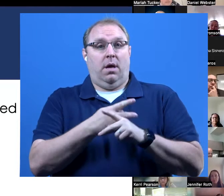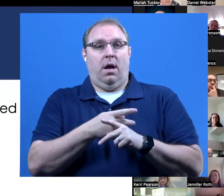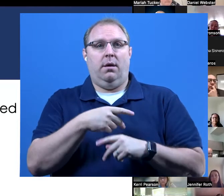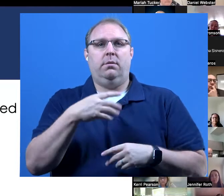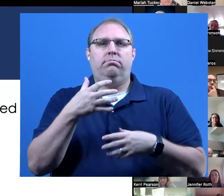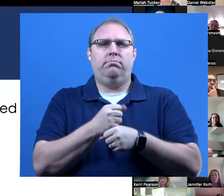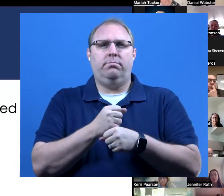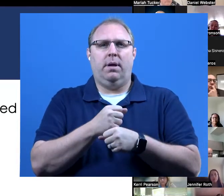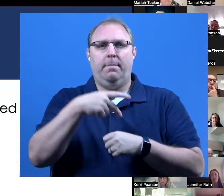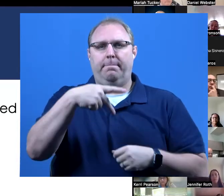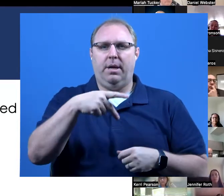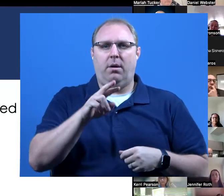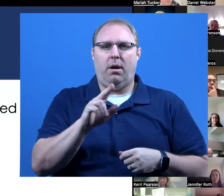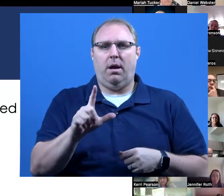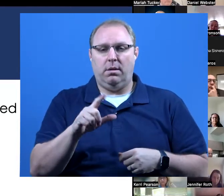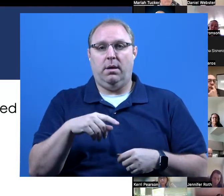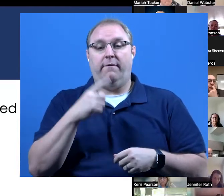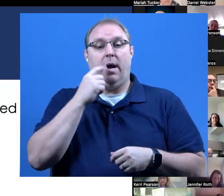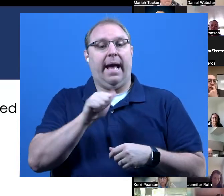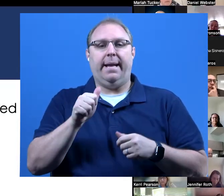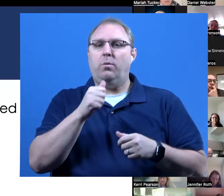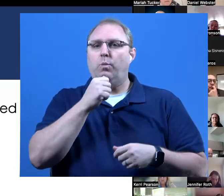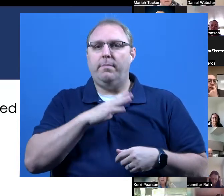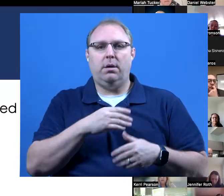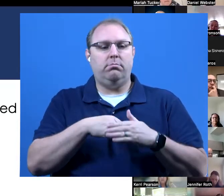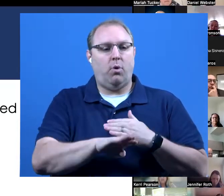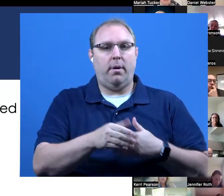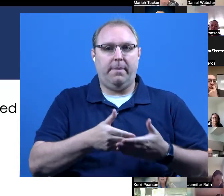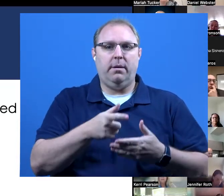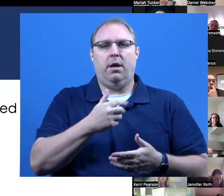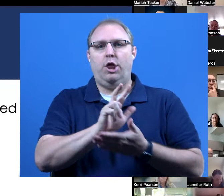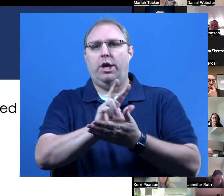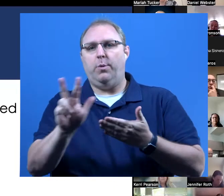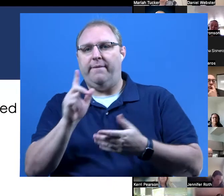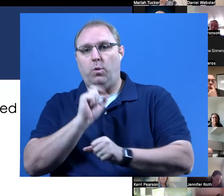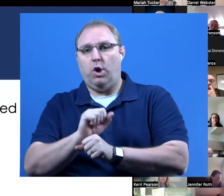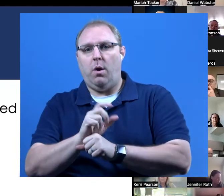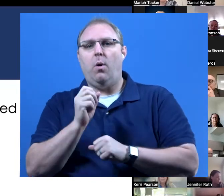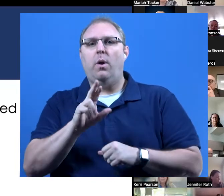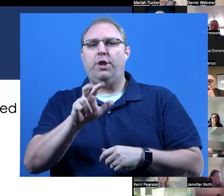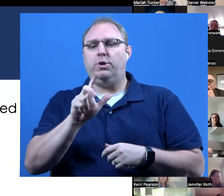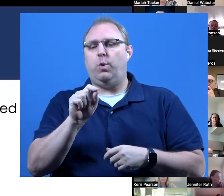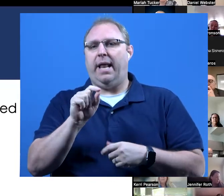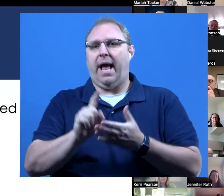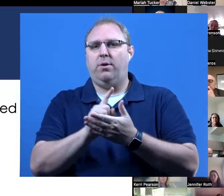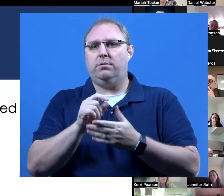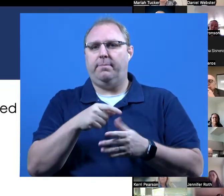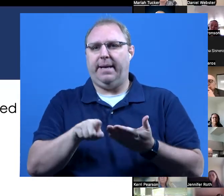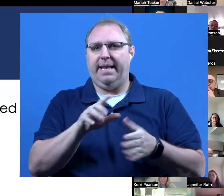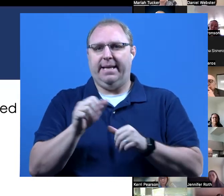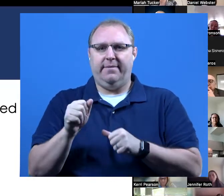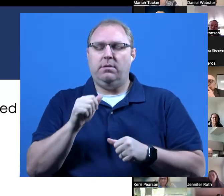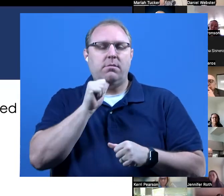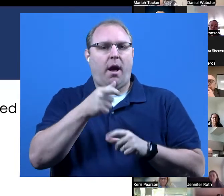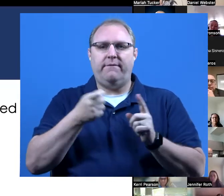recovery leave. And this is for a woman who delivers a child. It's 3 work weeks